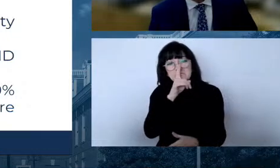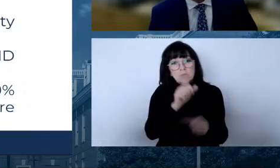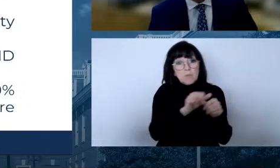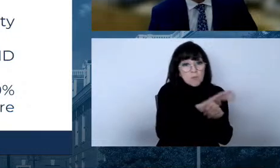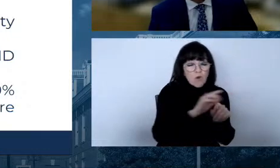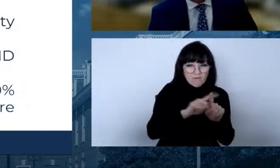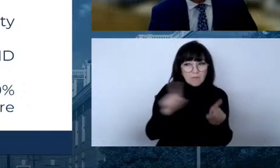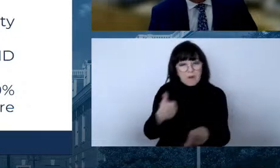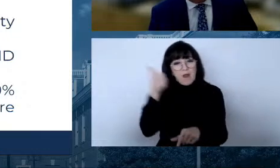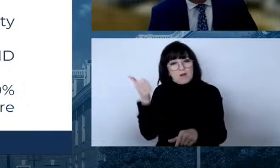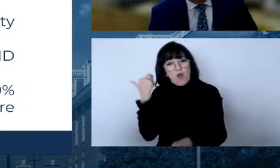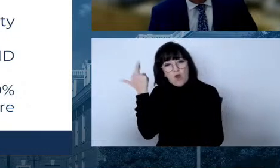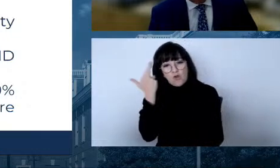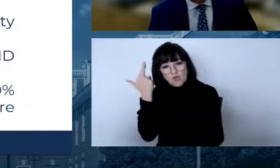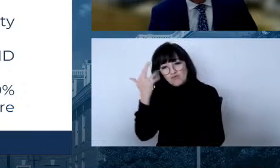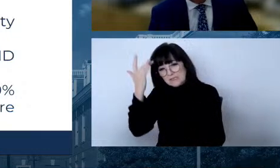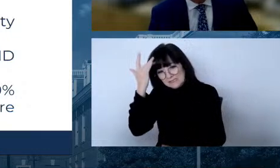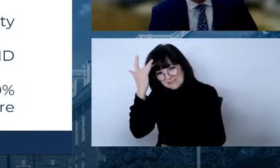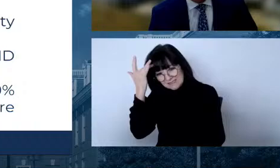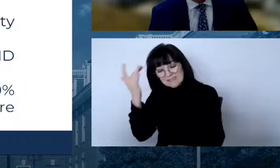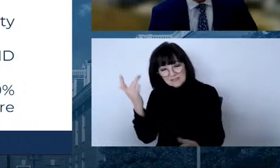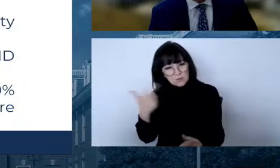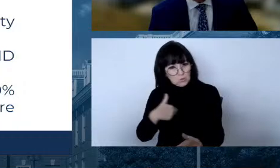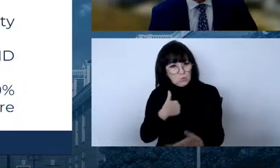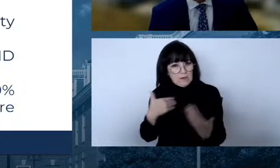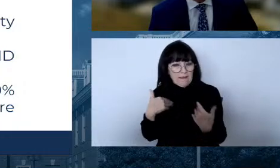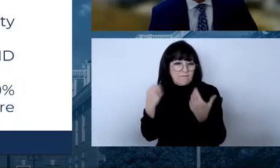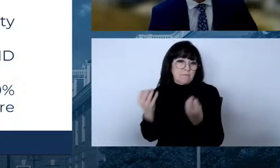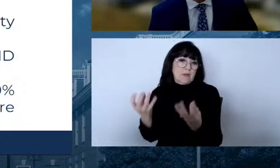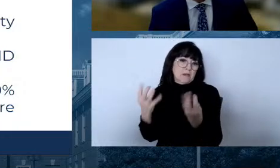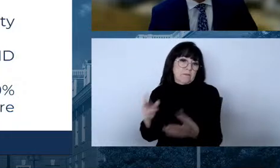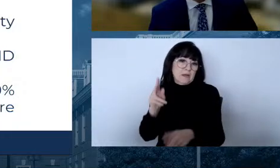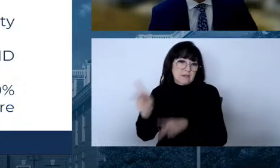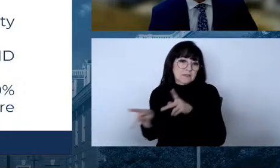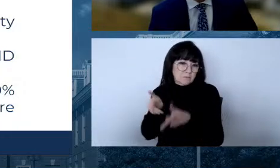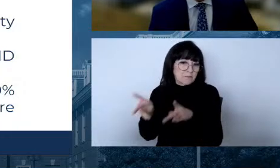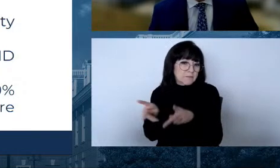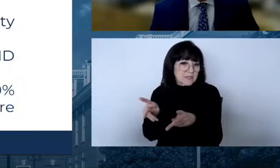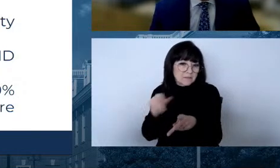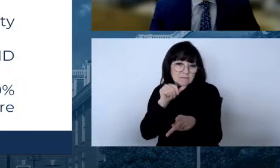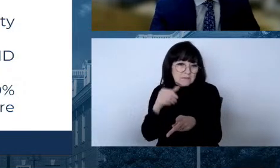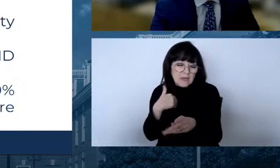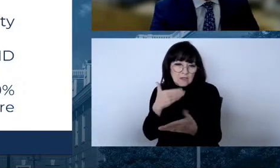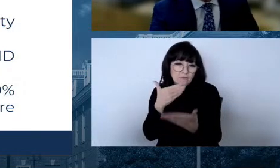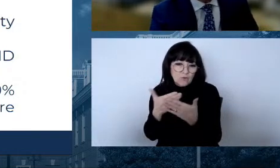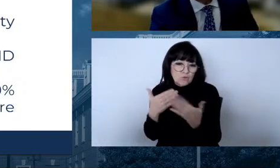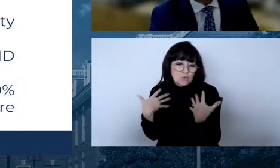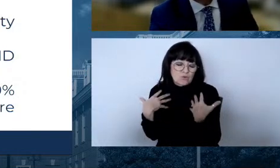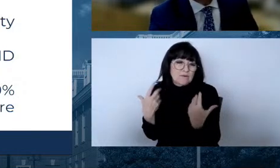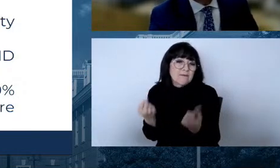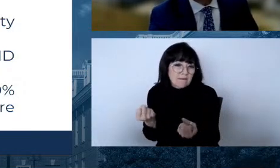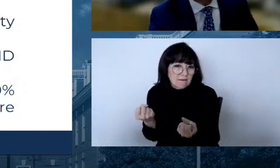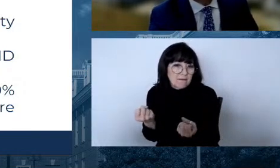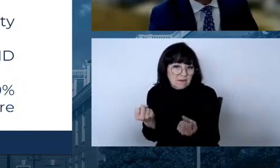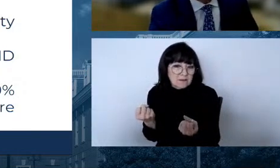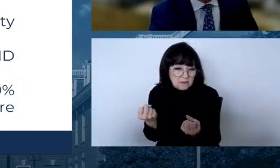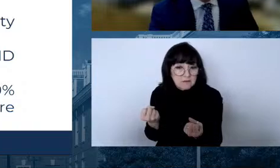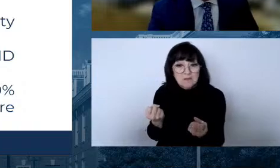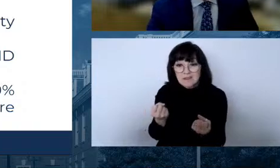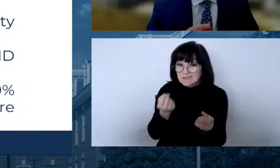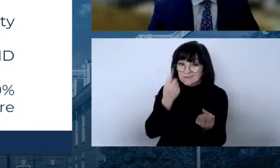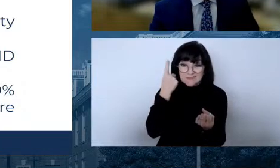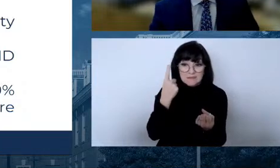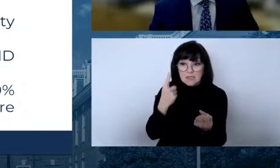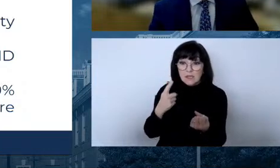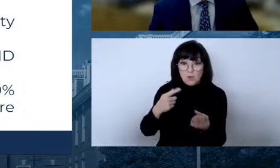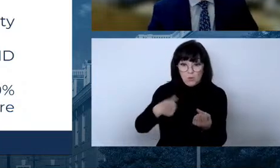hospital right now. And we see that, you know, as soon as someone gets discharged, we have someone, another patient that's ready to come and take their place in